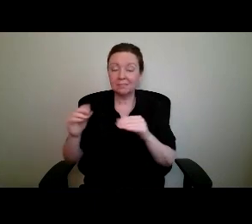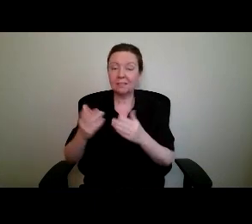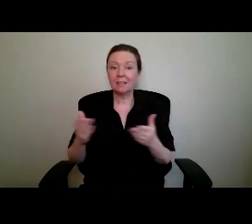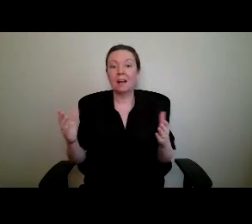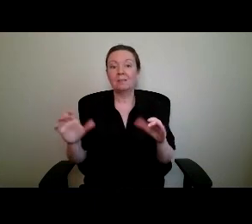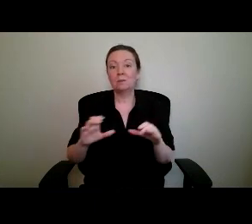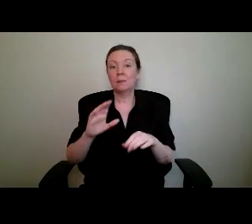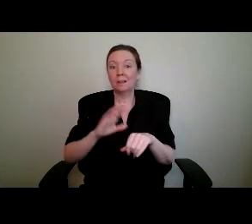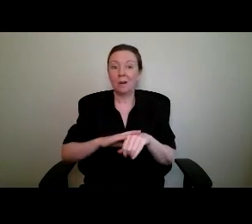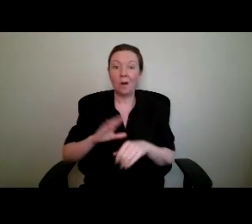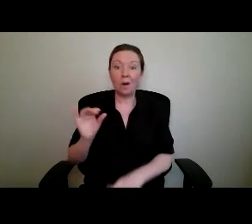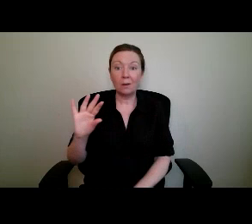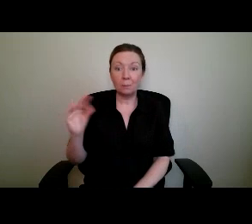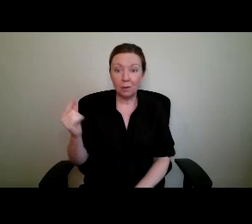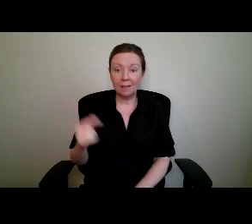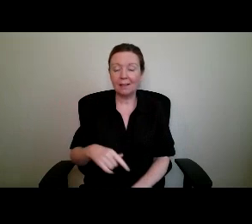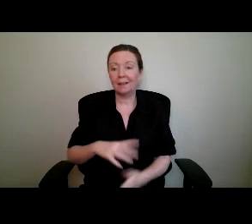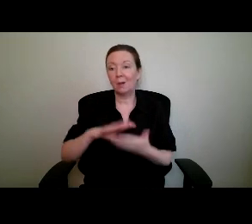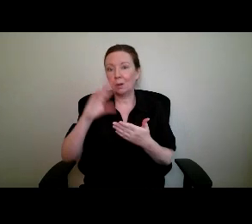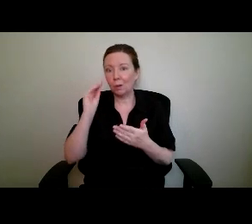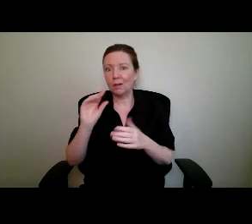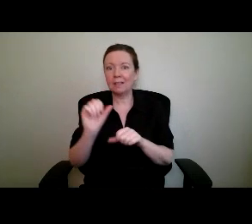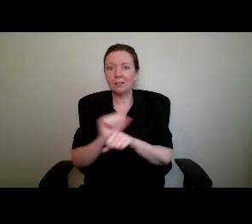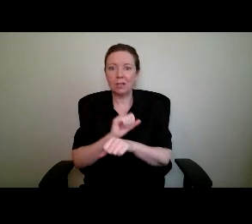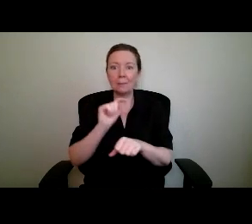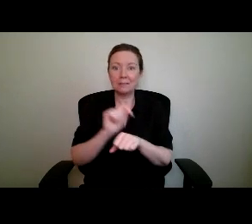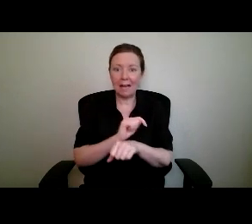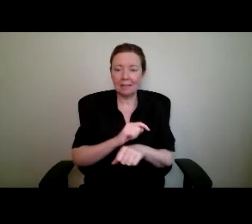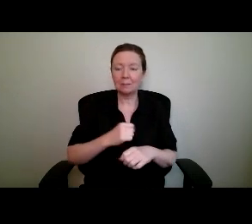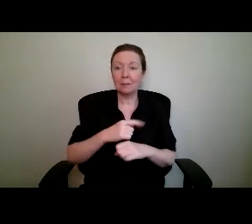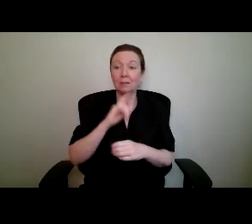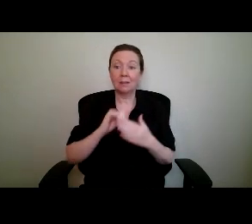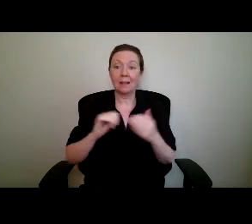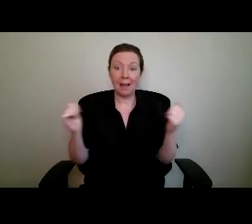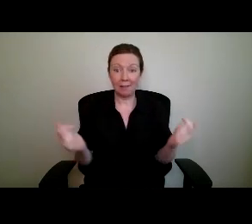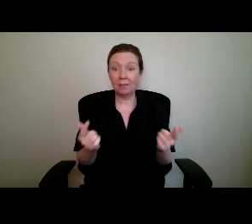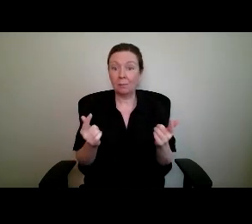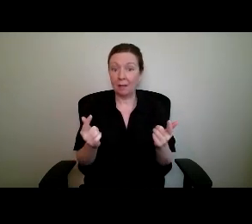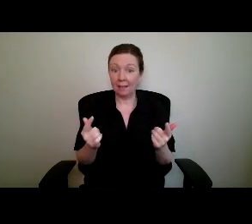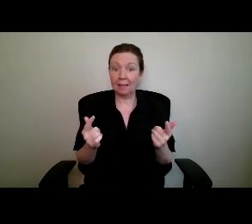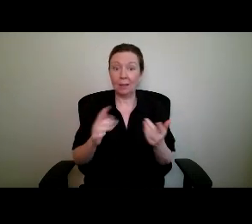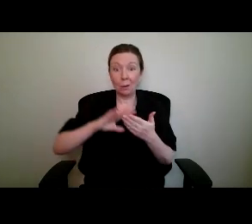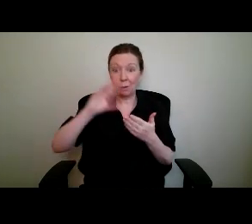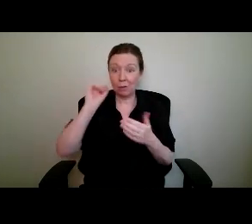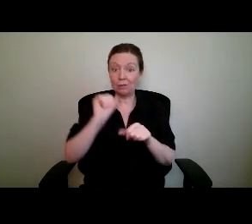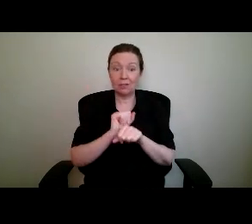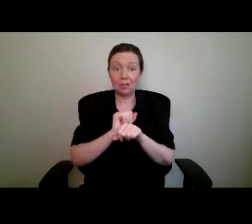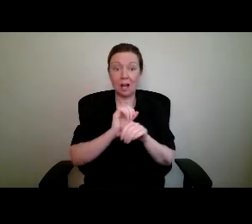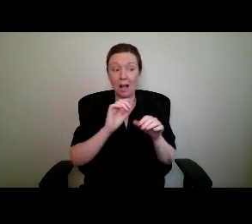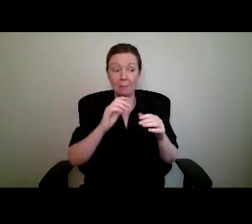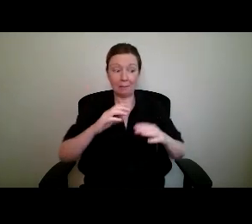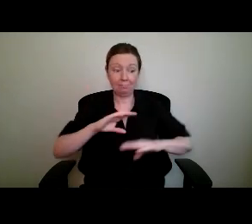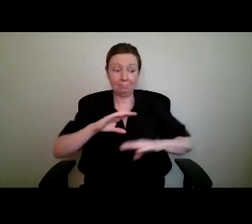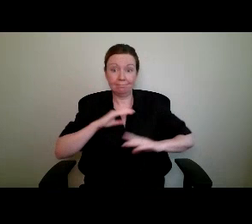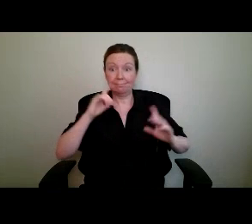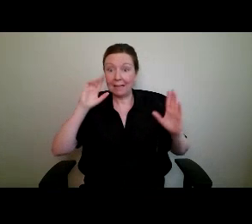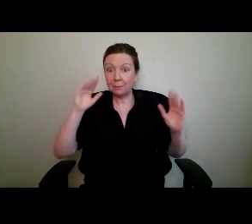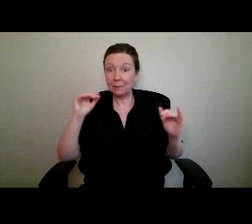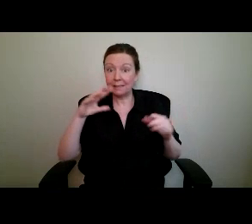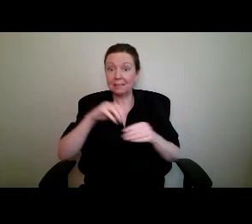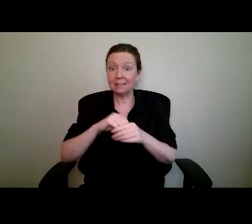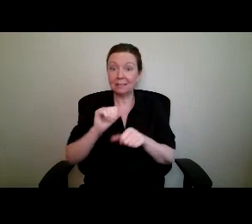onboarding, learning those job tasks, making sure that everybody learns the job and is meeting the expectations of the workplace.